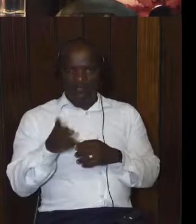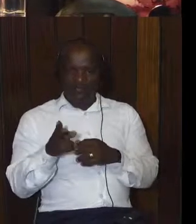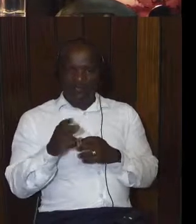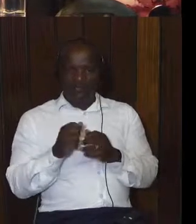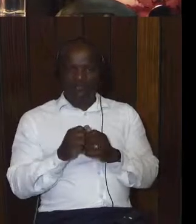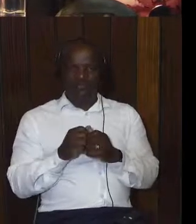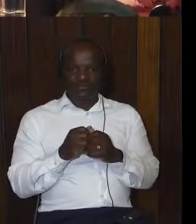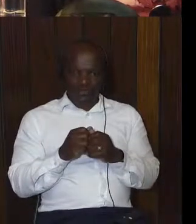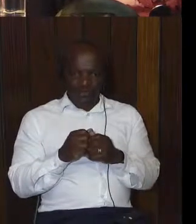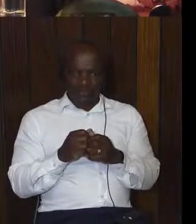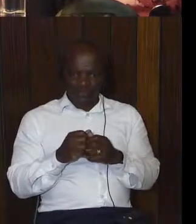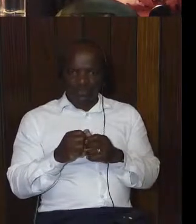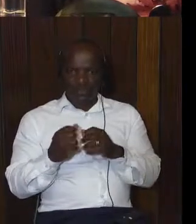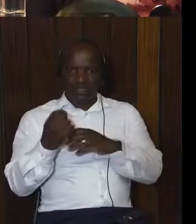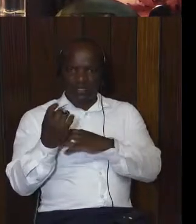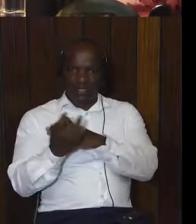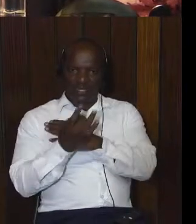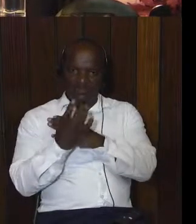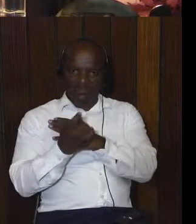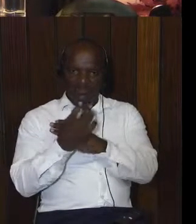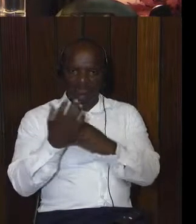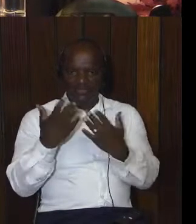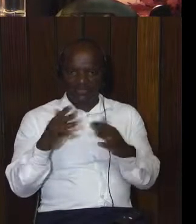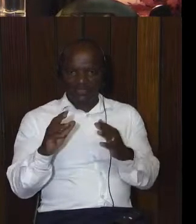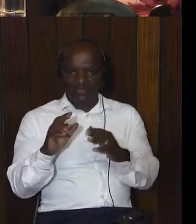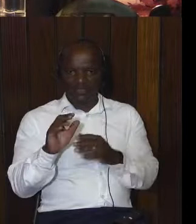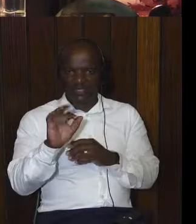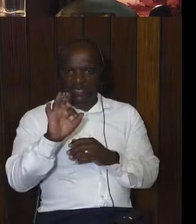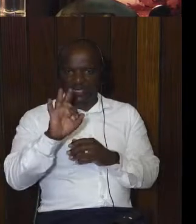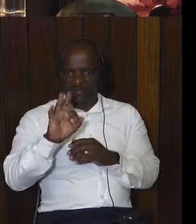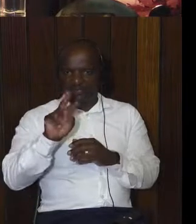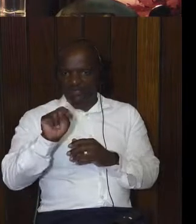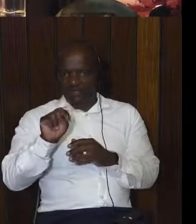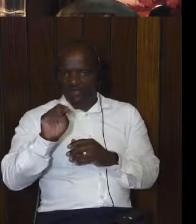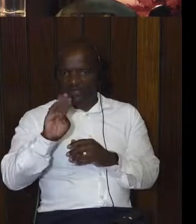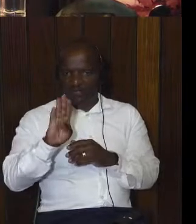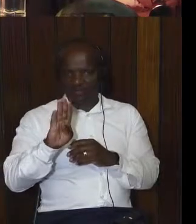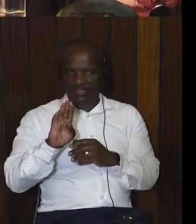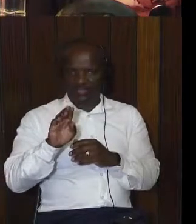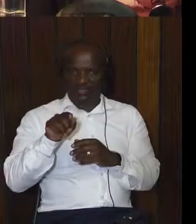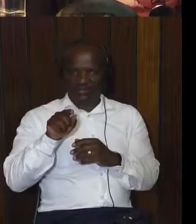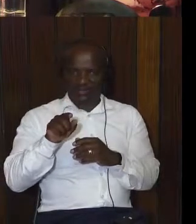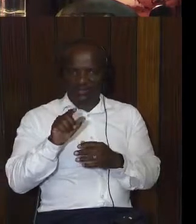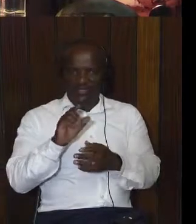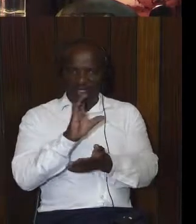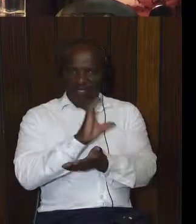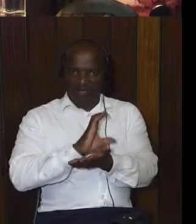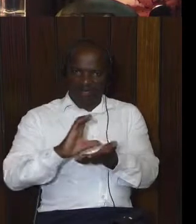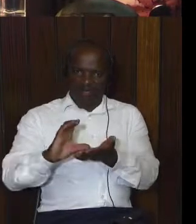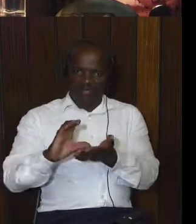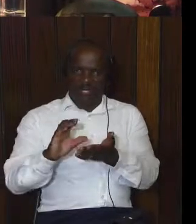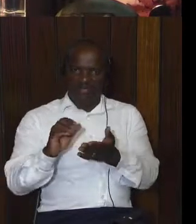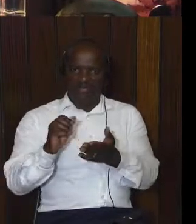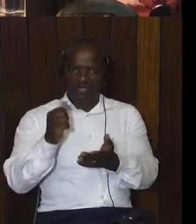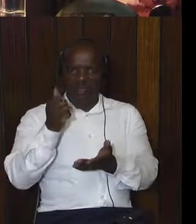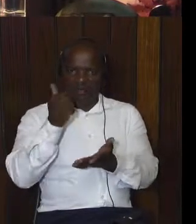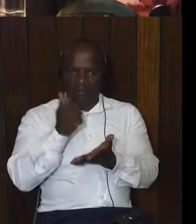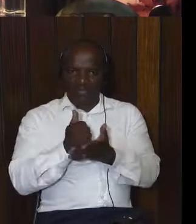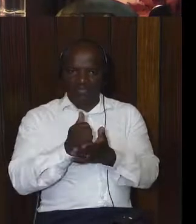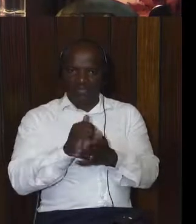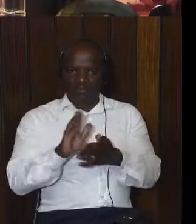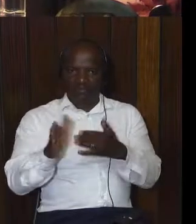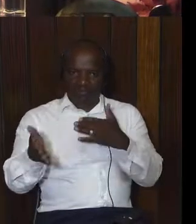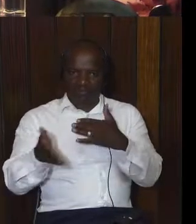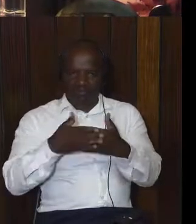we have been advised, Chairperson, that FNB has been requested to ensure that the contract is concluded by the 10th of